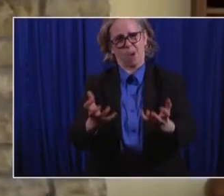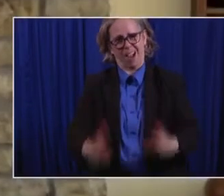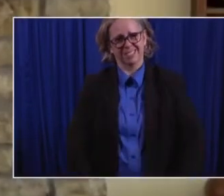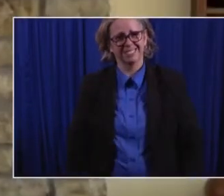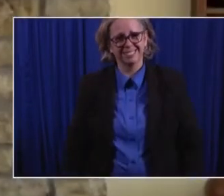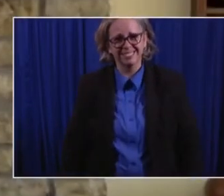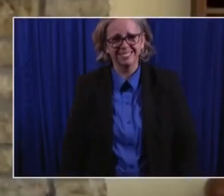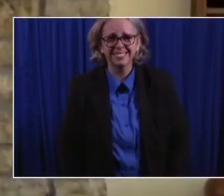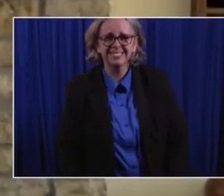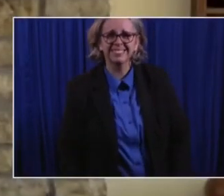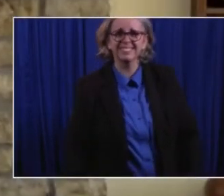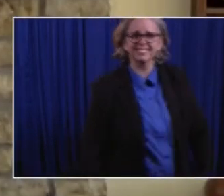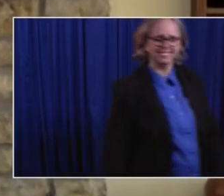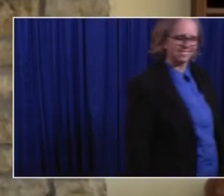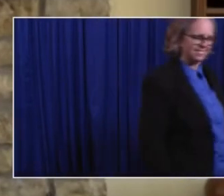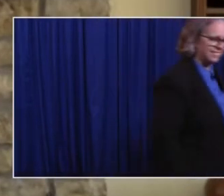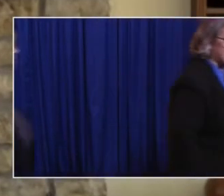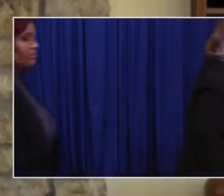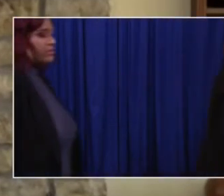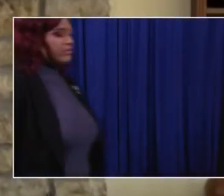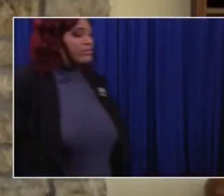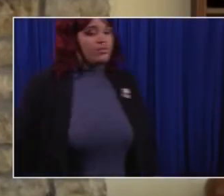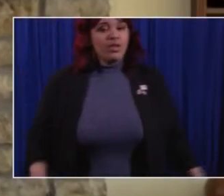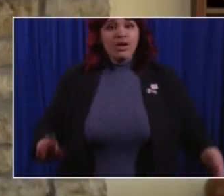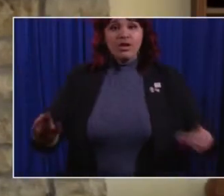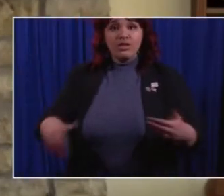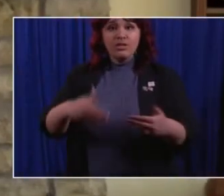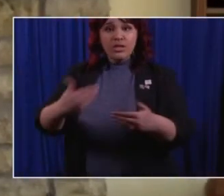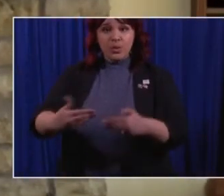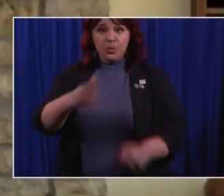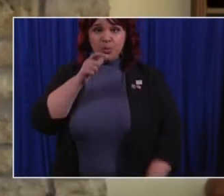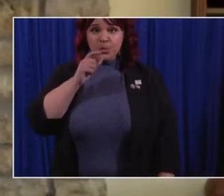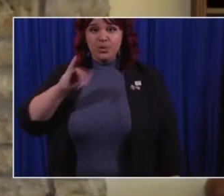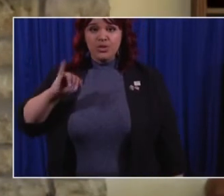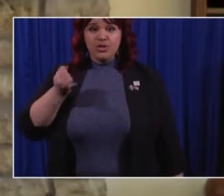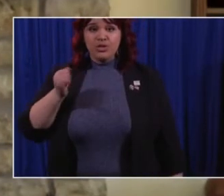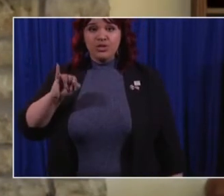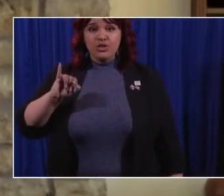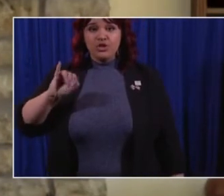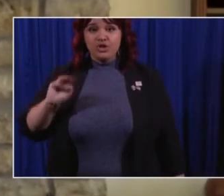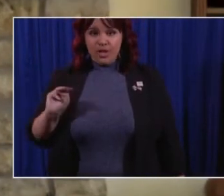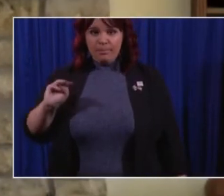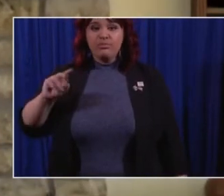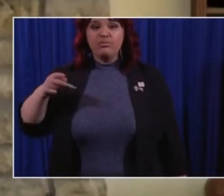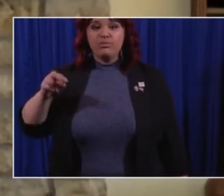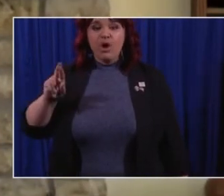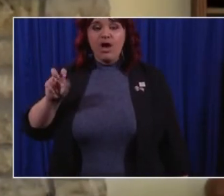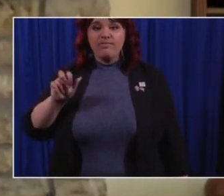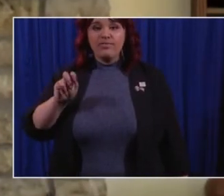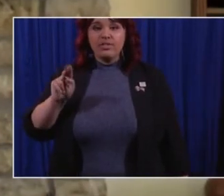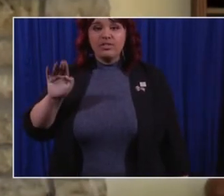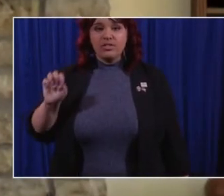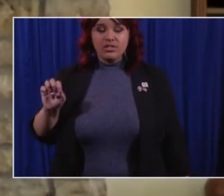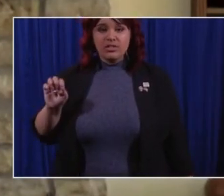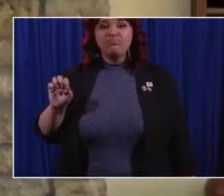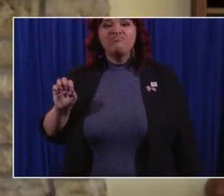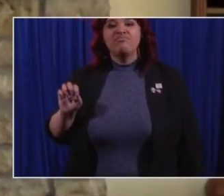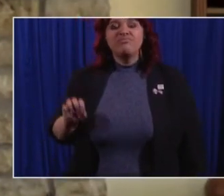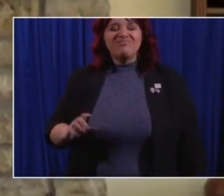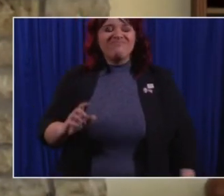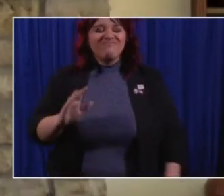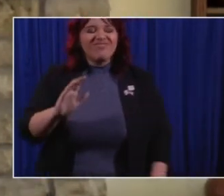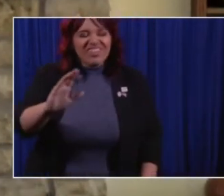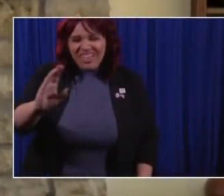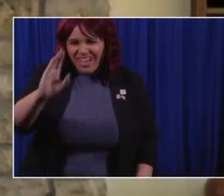Next question is from Jim Province of the Toledo Blade. Jim. Hi again, Governor. Early on, there was a lot of resistance to